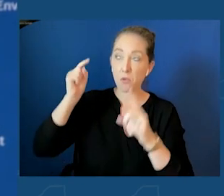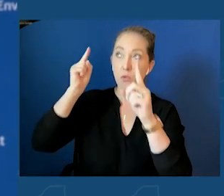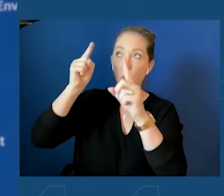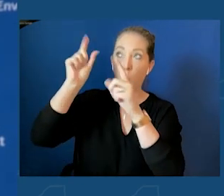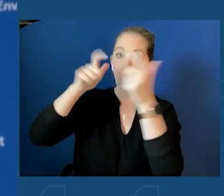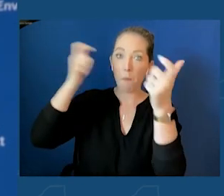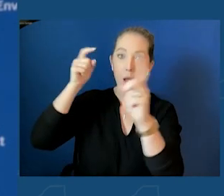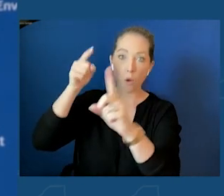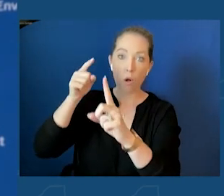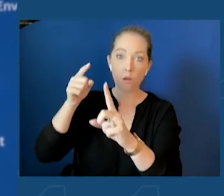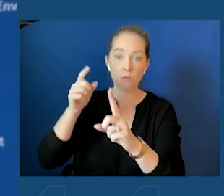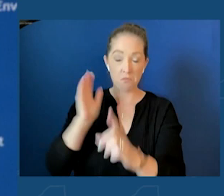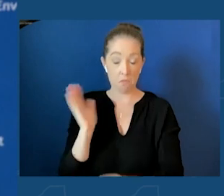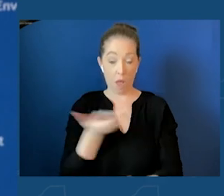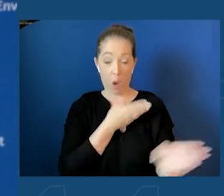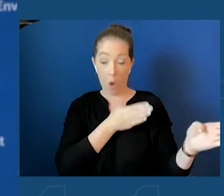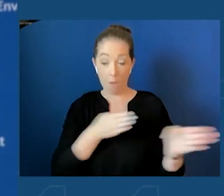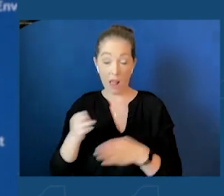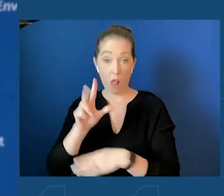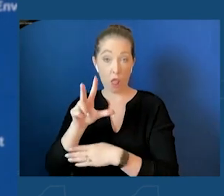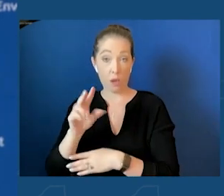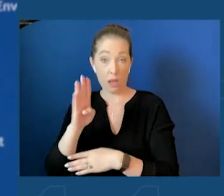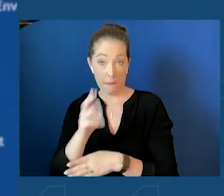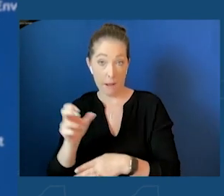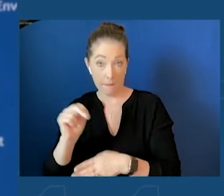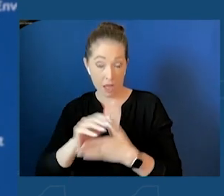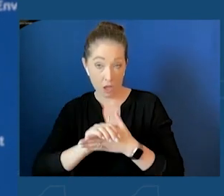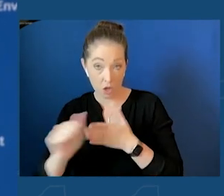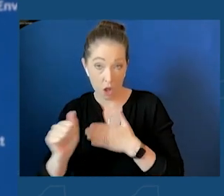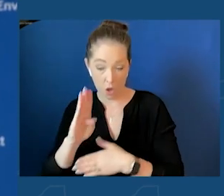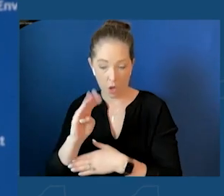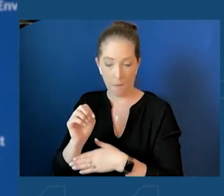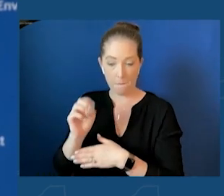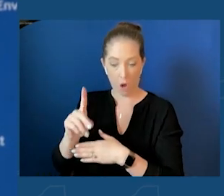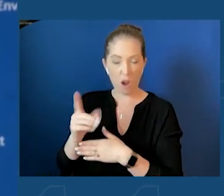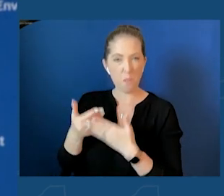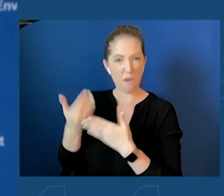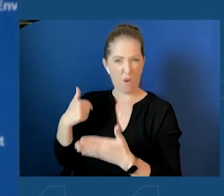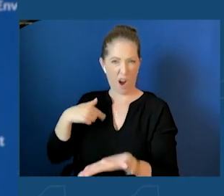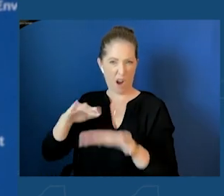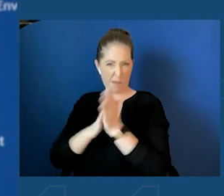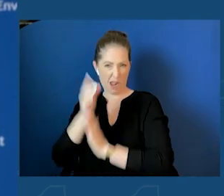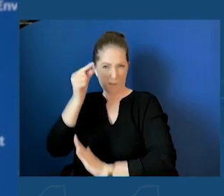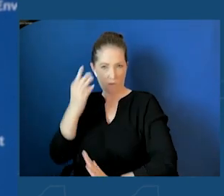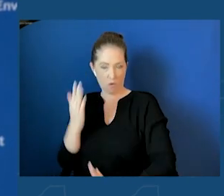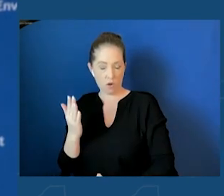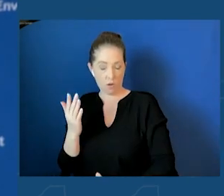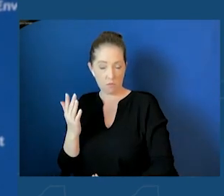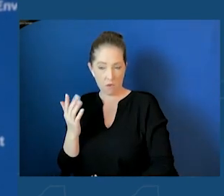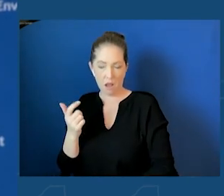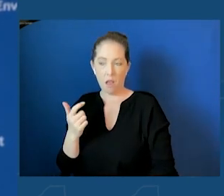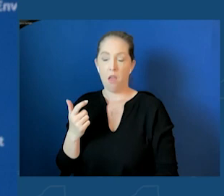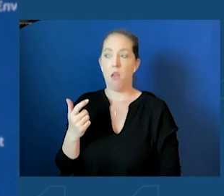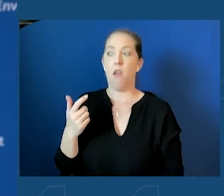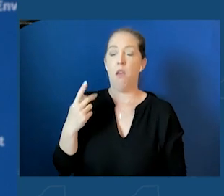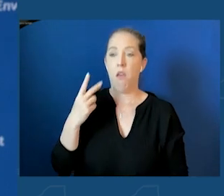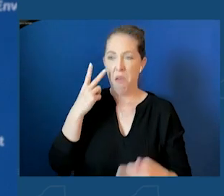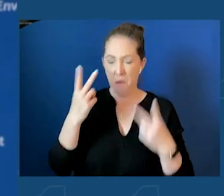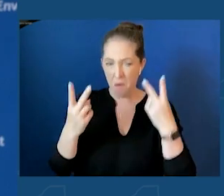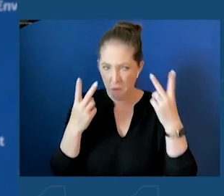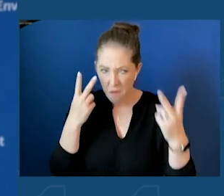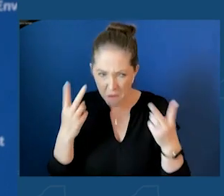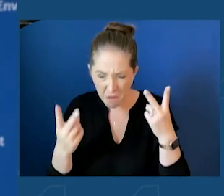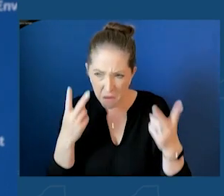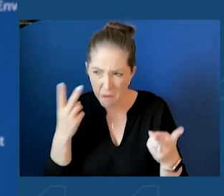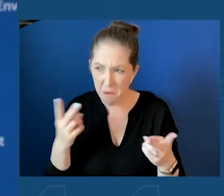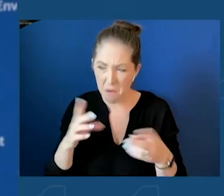billion bond act on the ballot before I became governor. But seeing what was happening to our planet